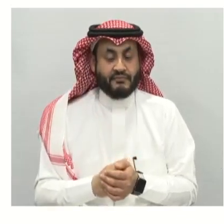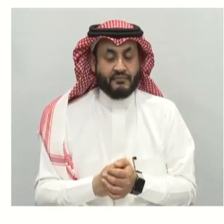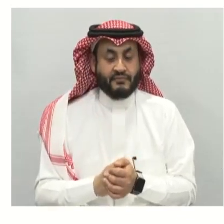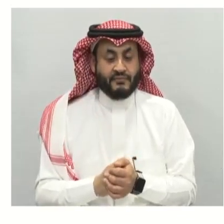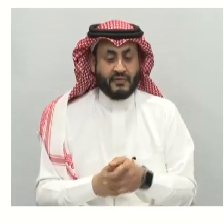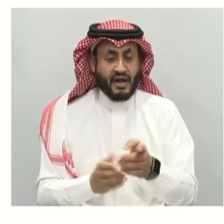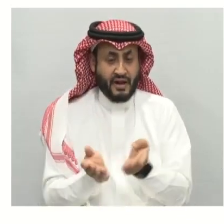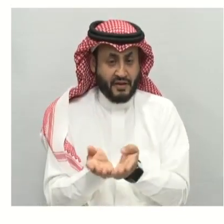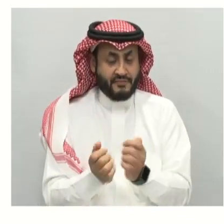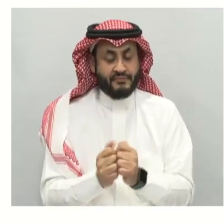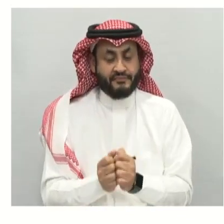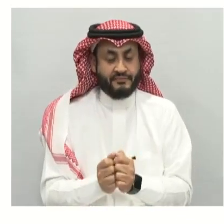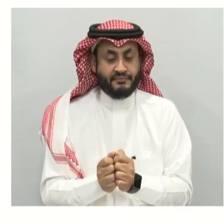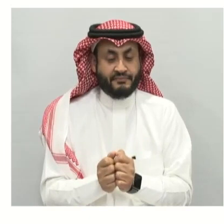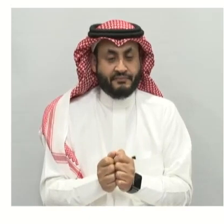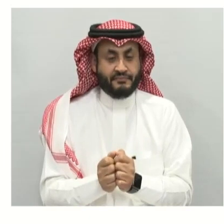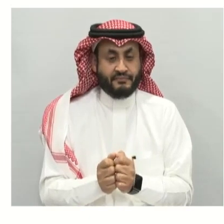class,